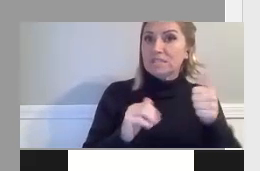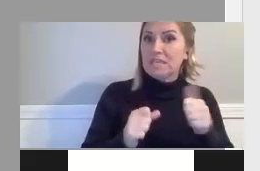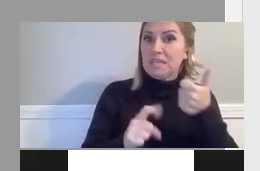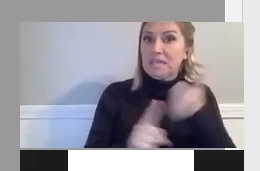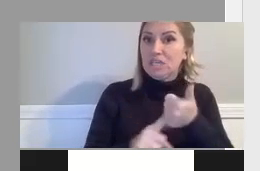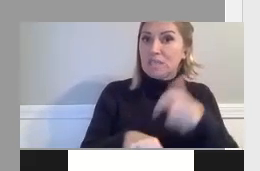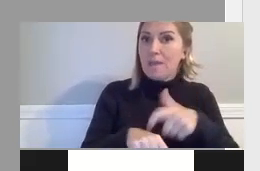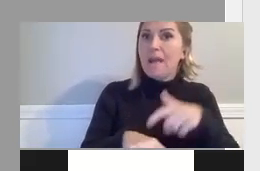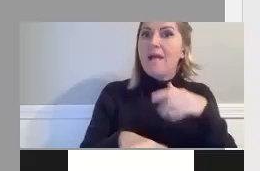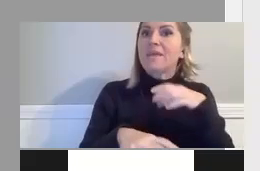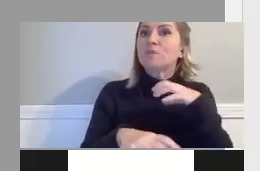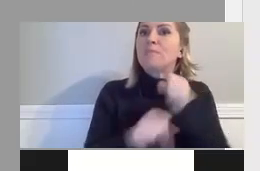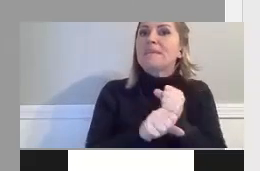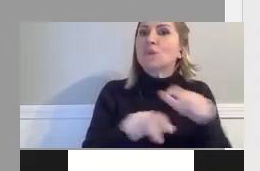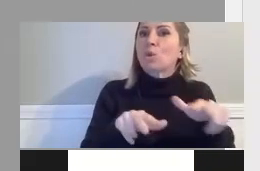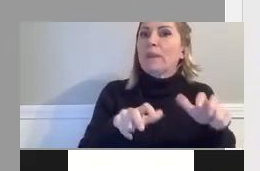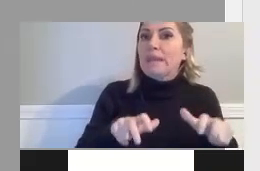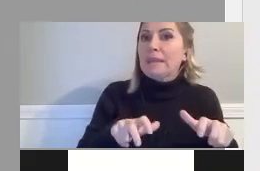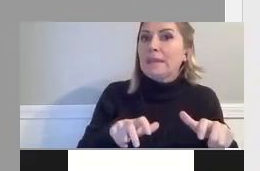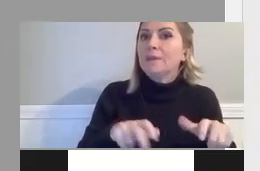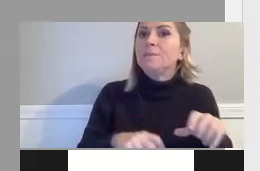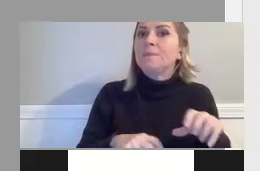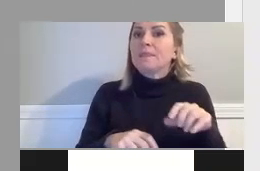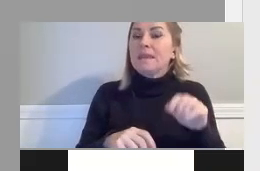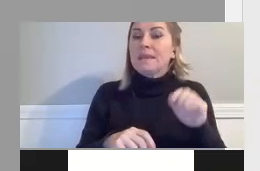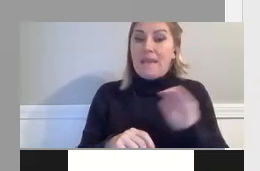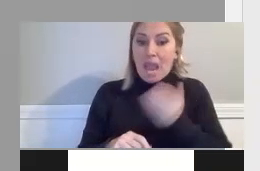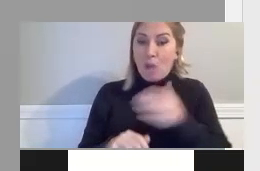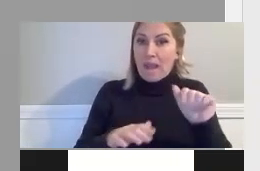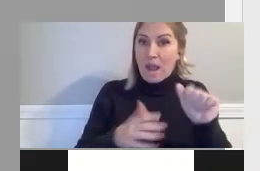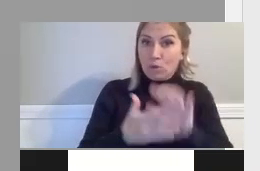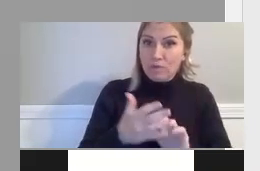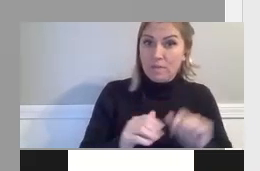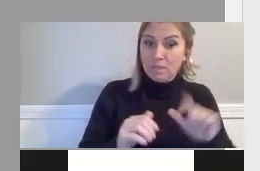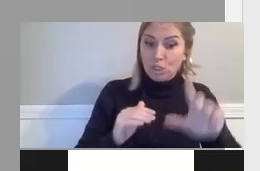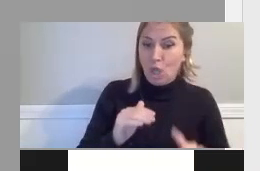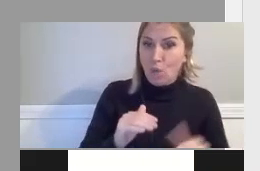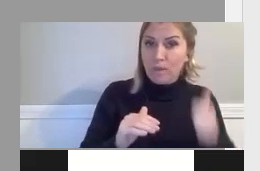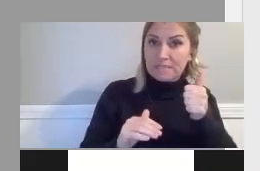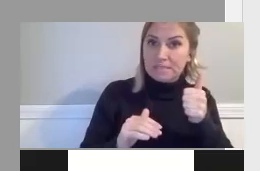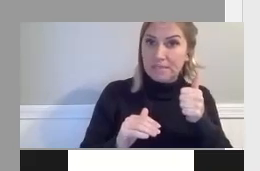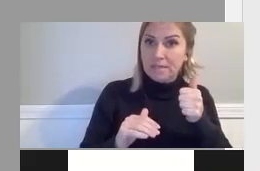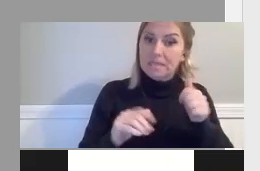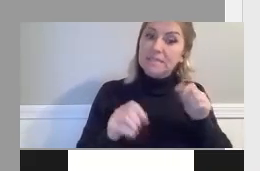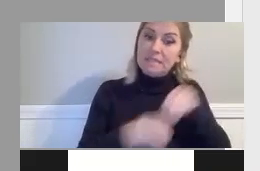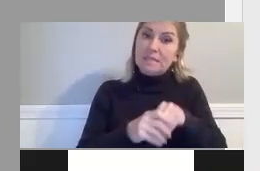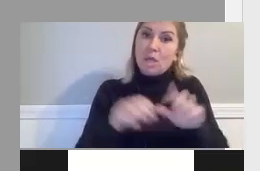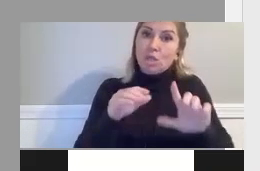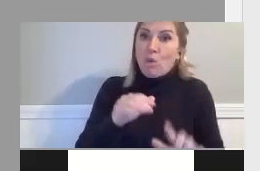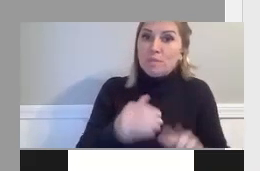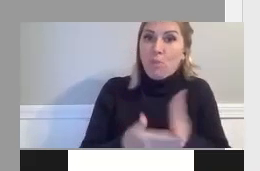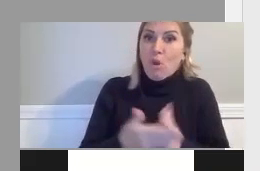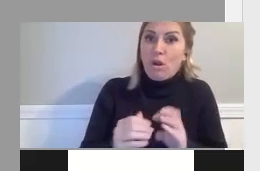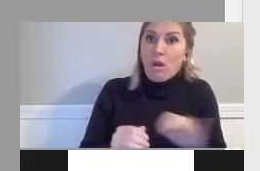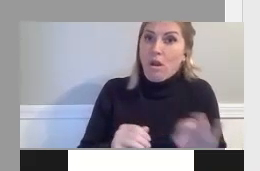what makes it greedy. Since in our algorithm, the lowest frequency ends up in the lower part of your tree, that is what